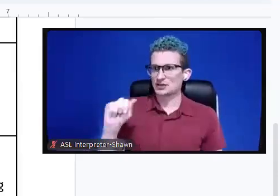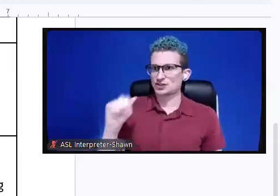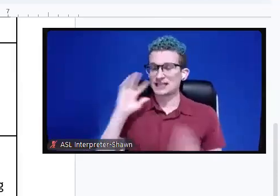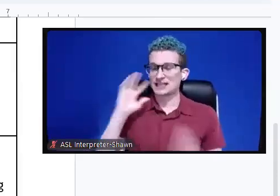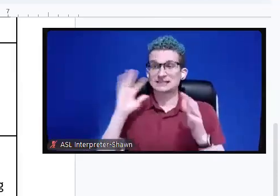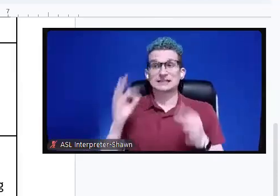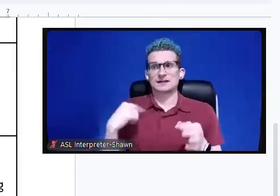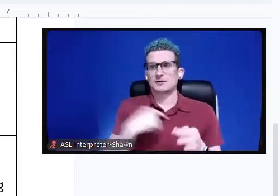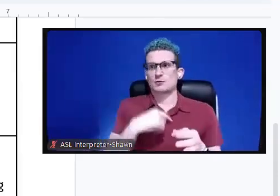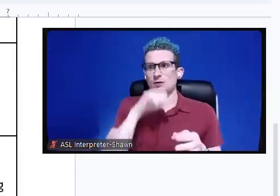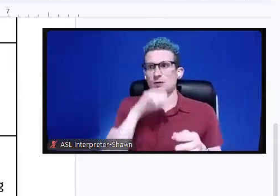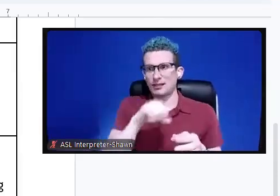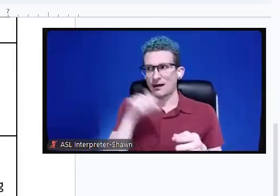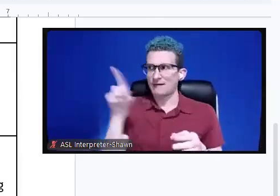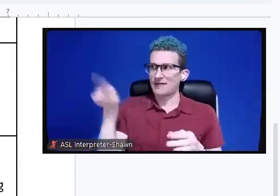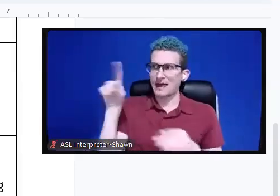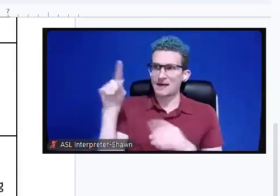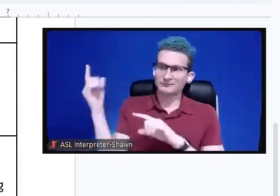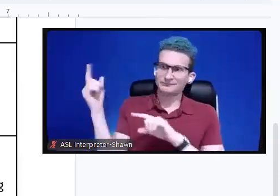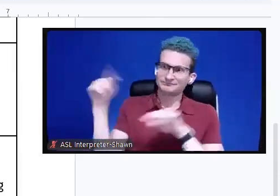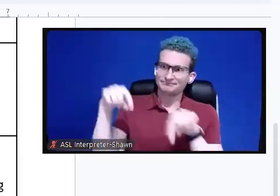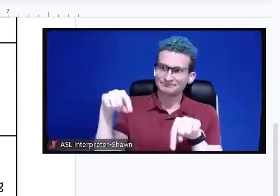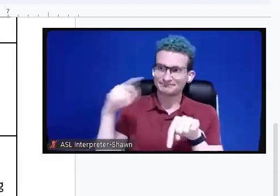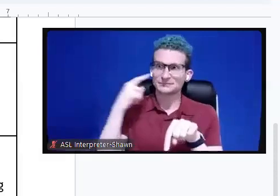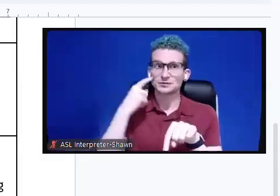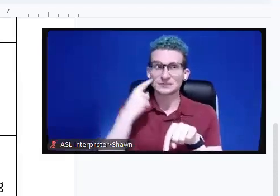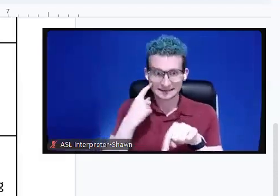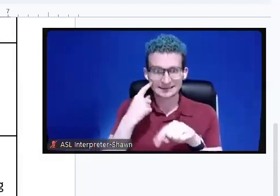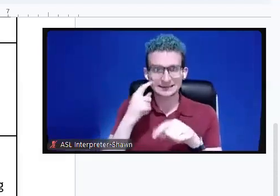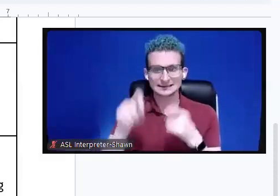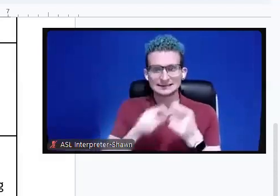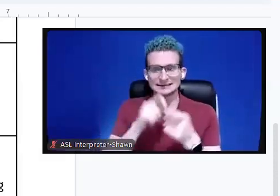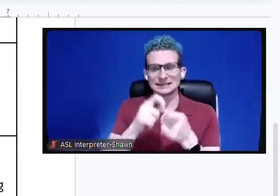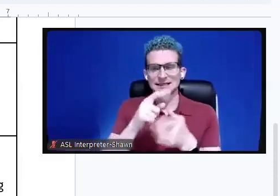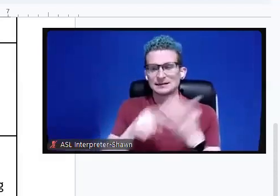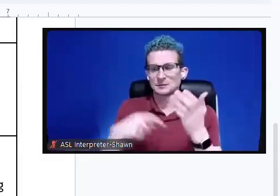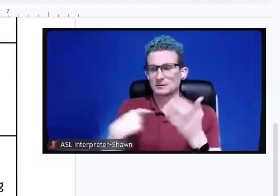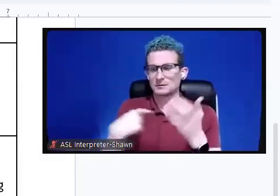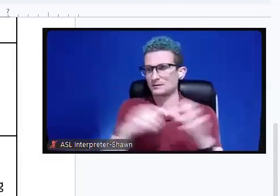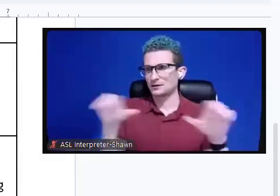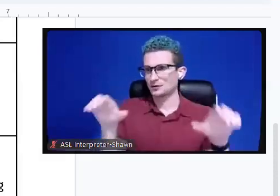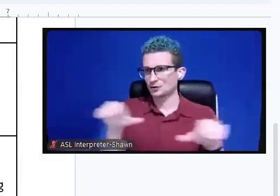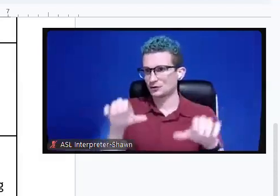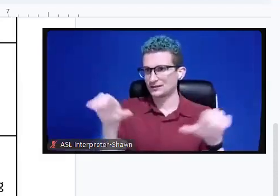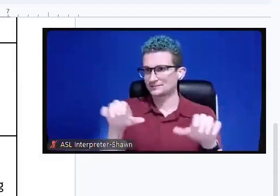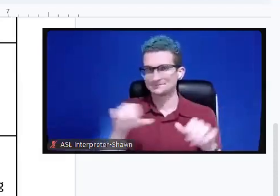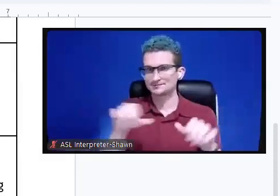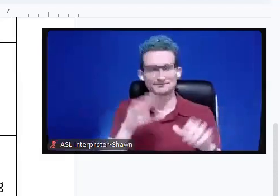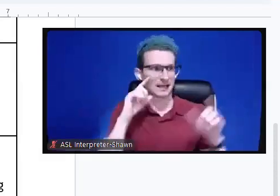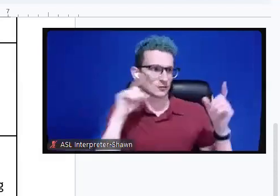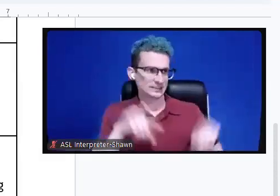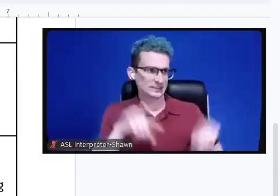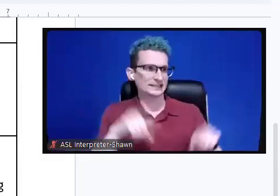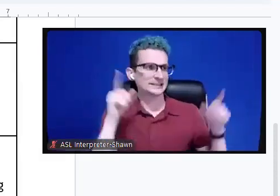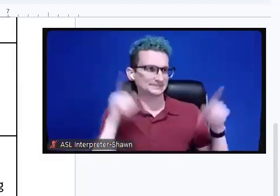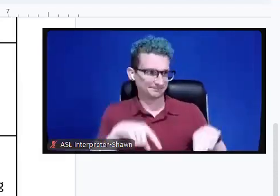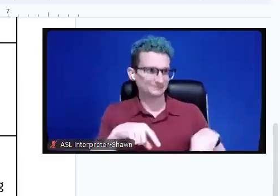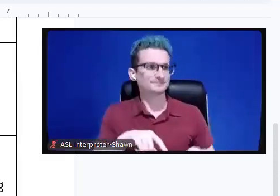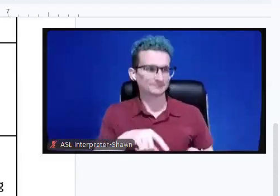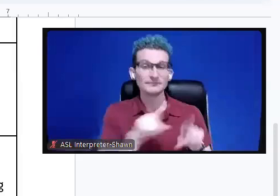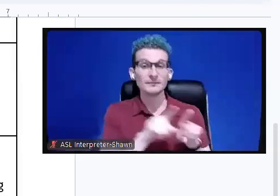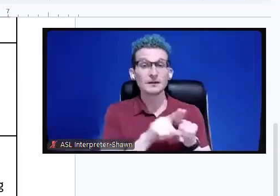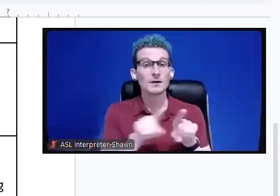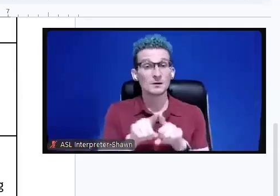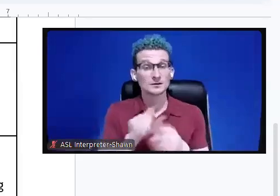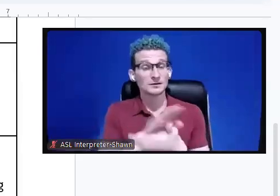they could see exactly what we're doing. Agreed. And it's also been nice too, as you know, our council